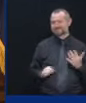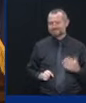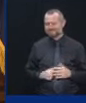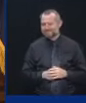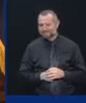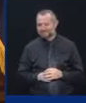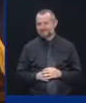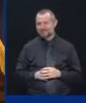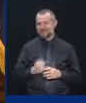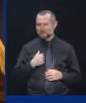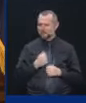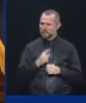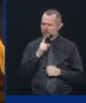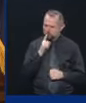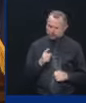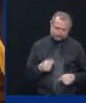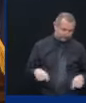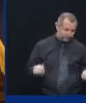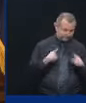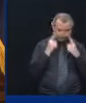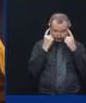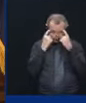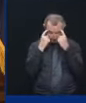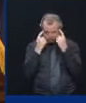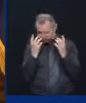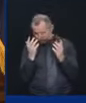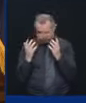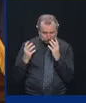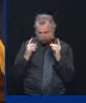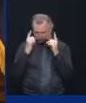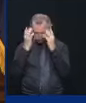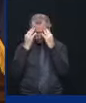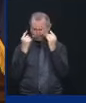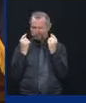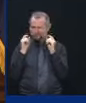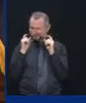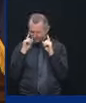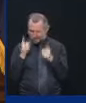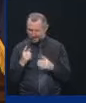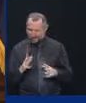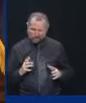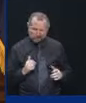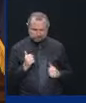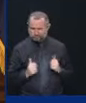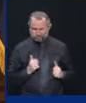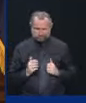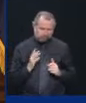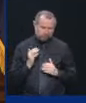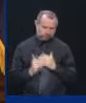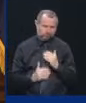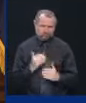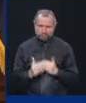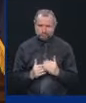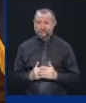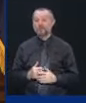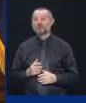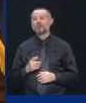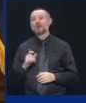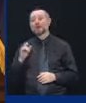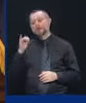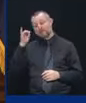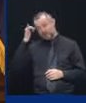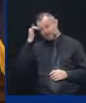smart, but also aggressive about it. The Buffalo Bills